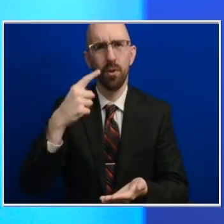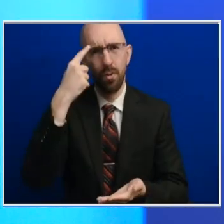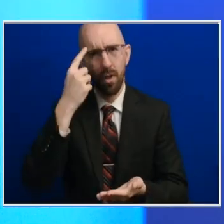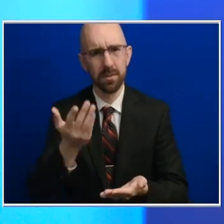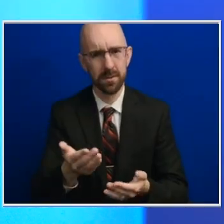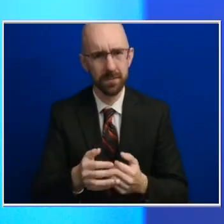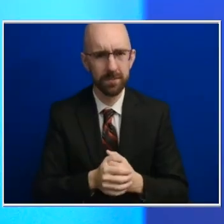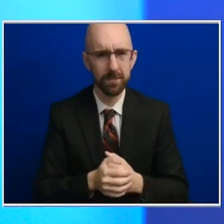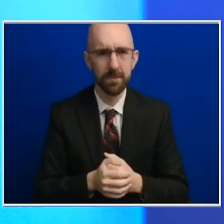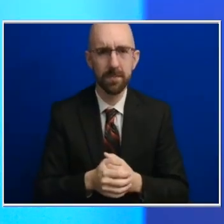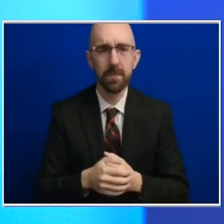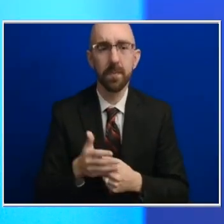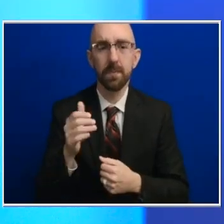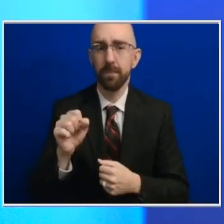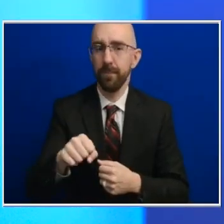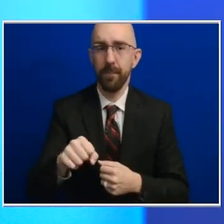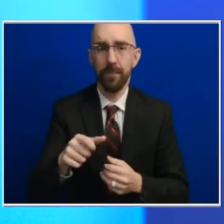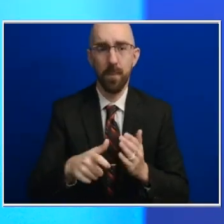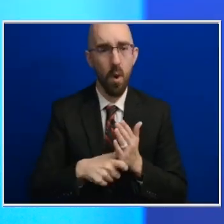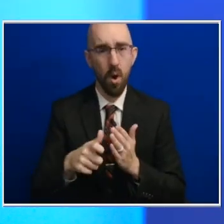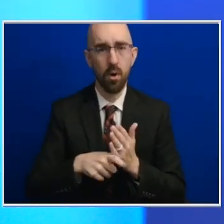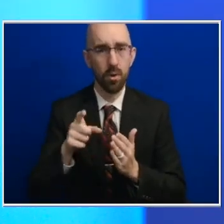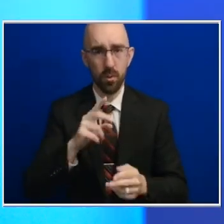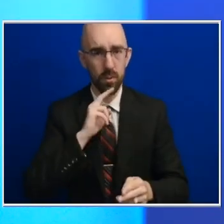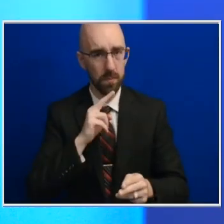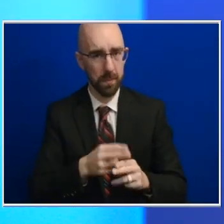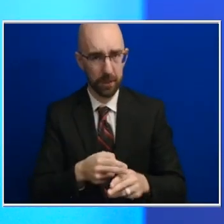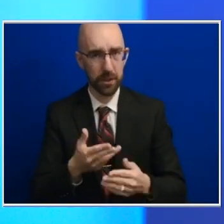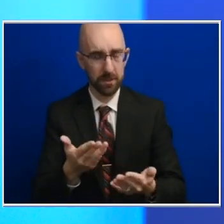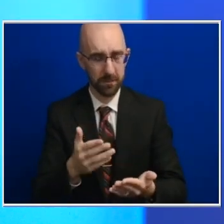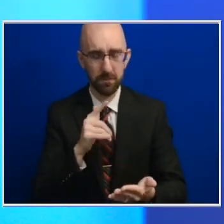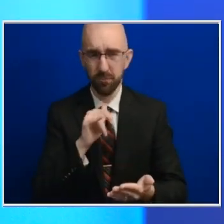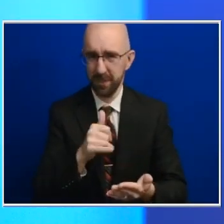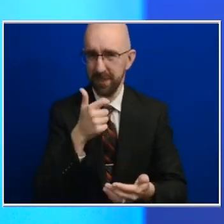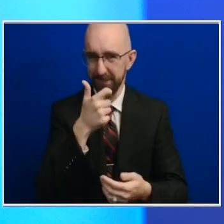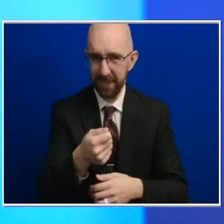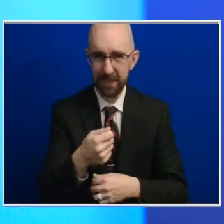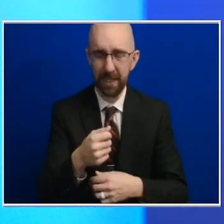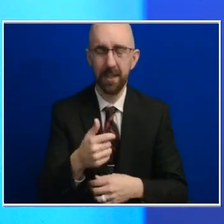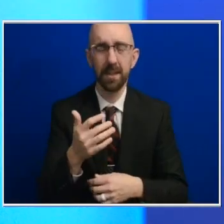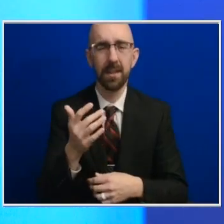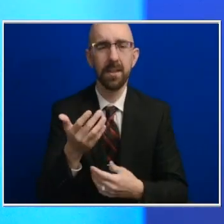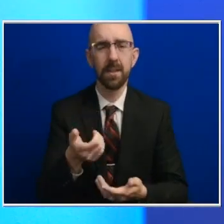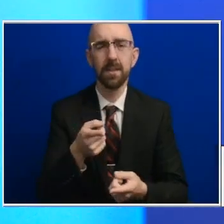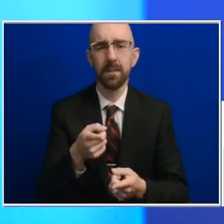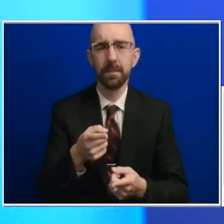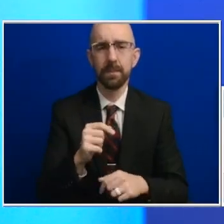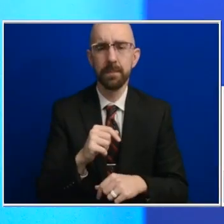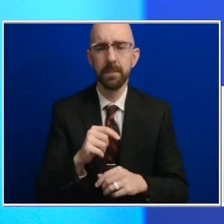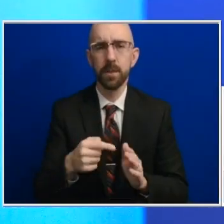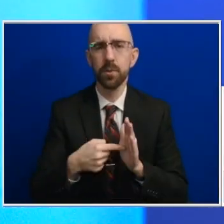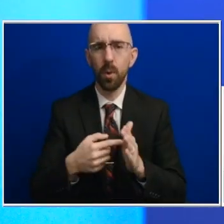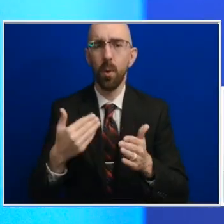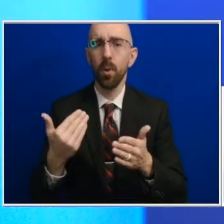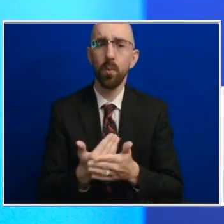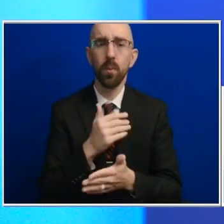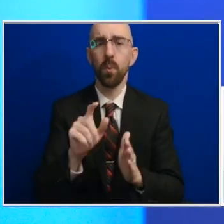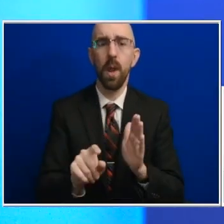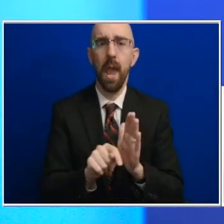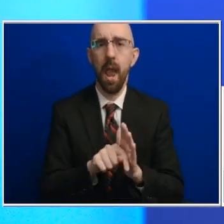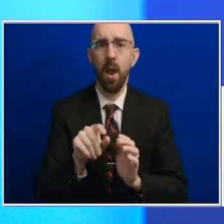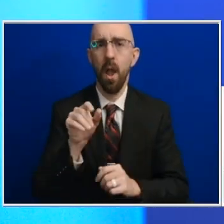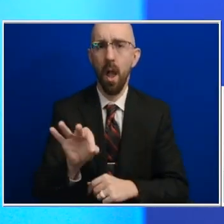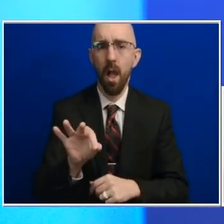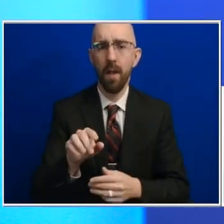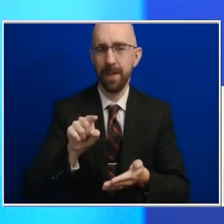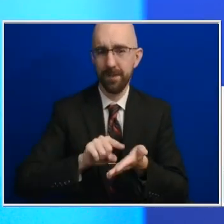this article that you've brought to our attention, Steve, is really fascinating. It's really heralding a new era of investigating